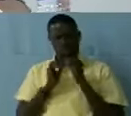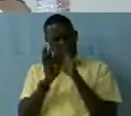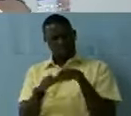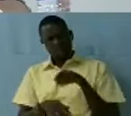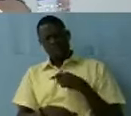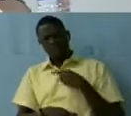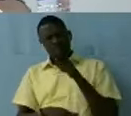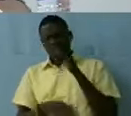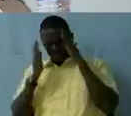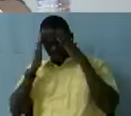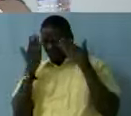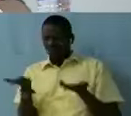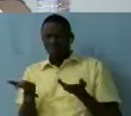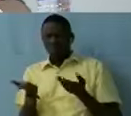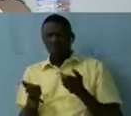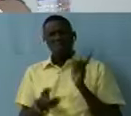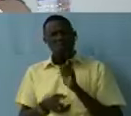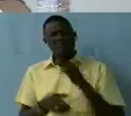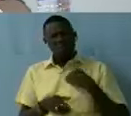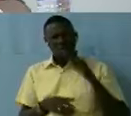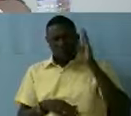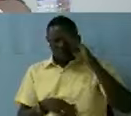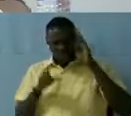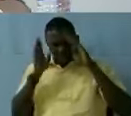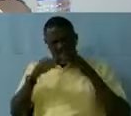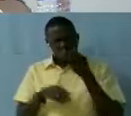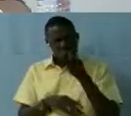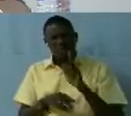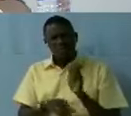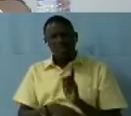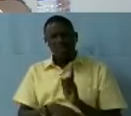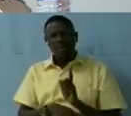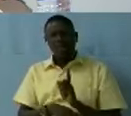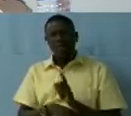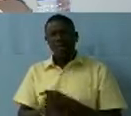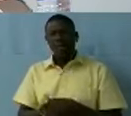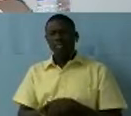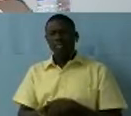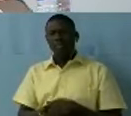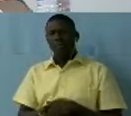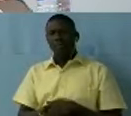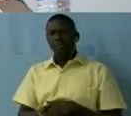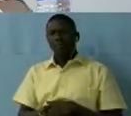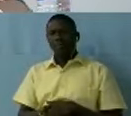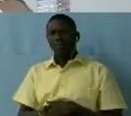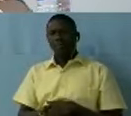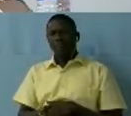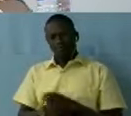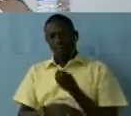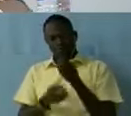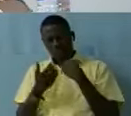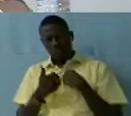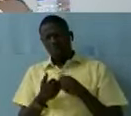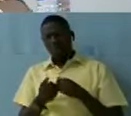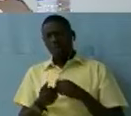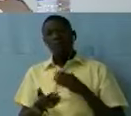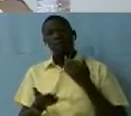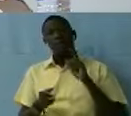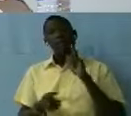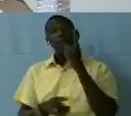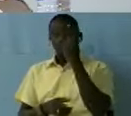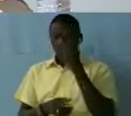I said to him, well, I do not know what am I going to forgive you for. He said to me, forgive